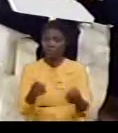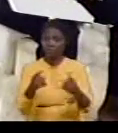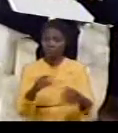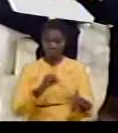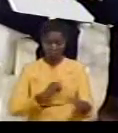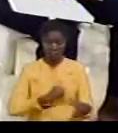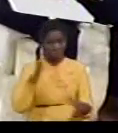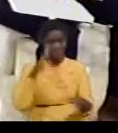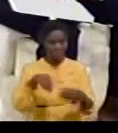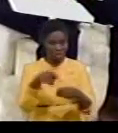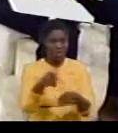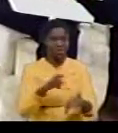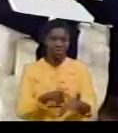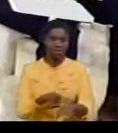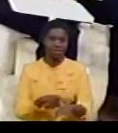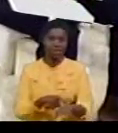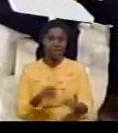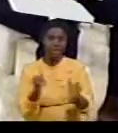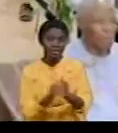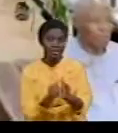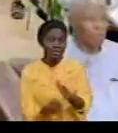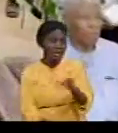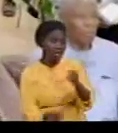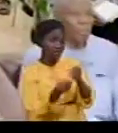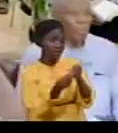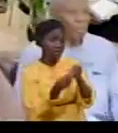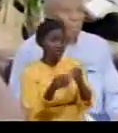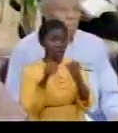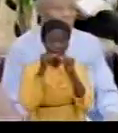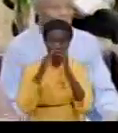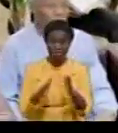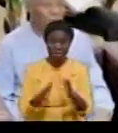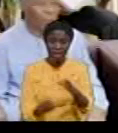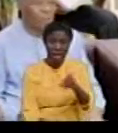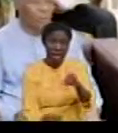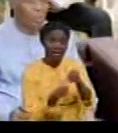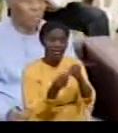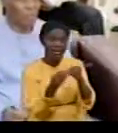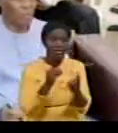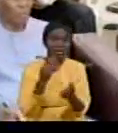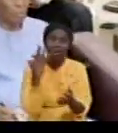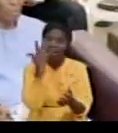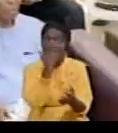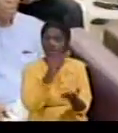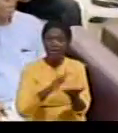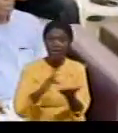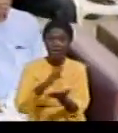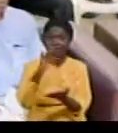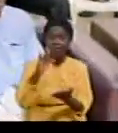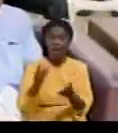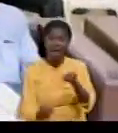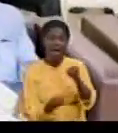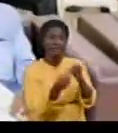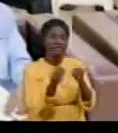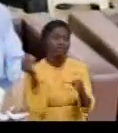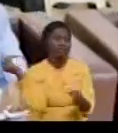you a chance that additional blessing, additional glory, additional